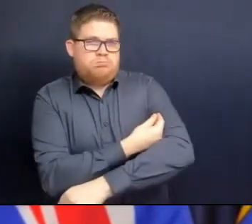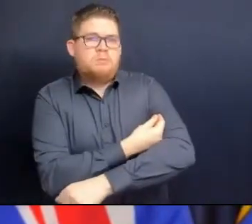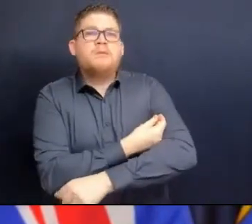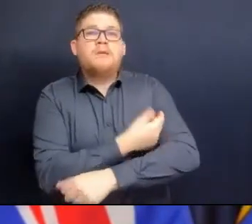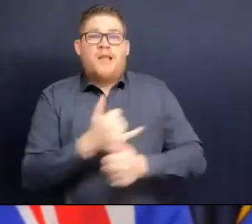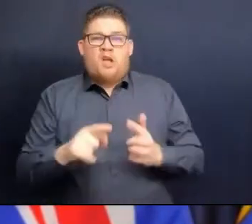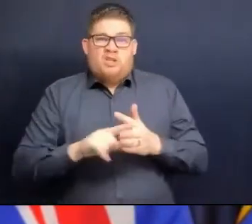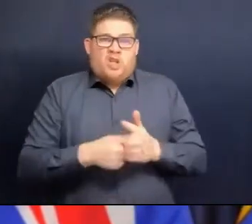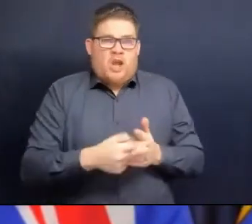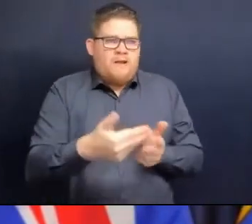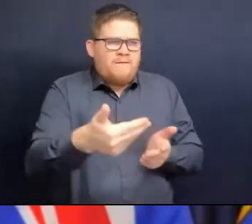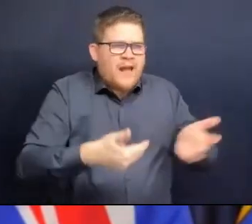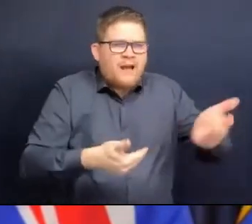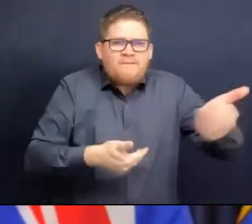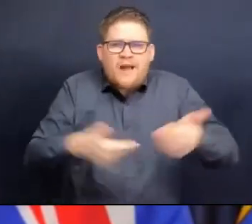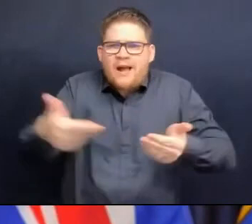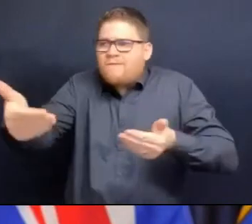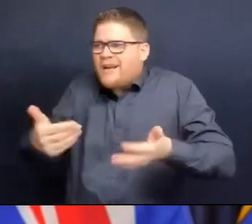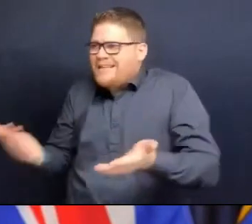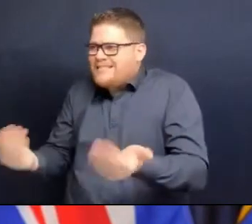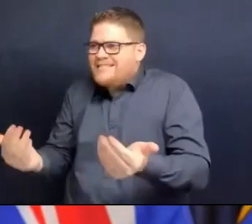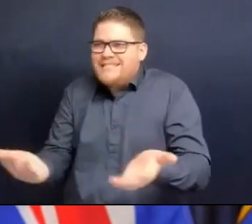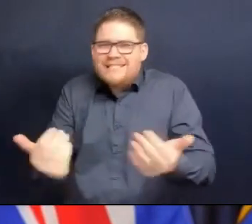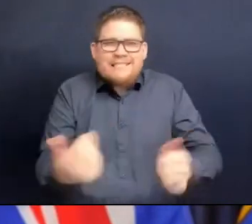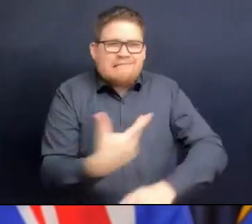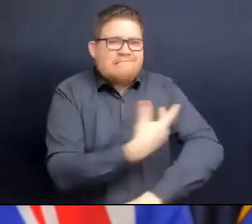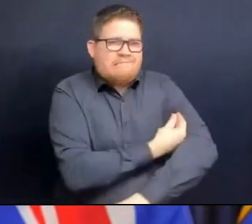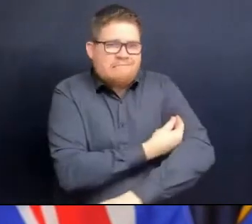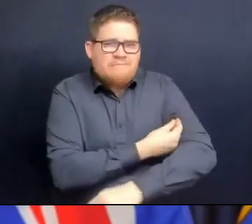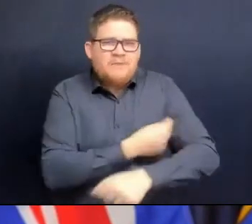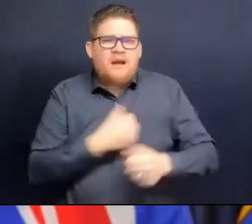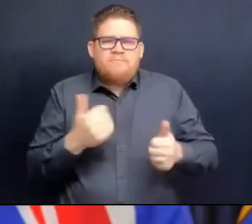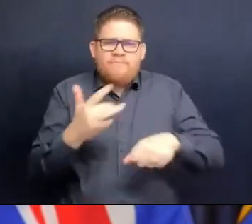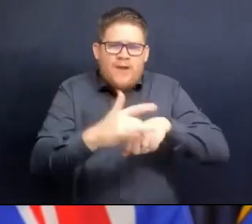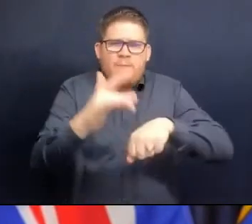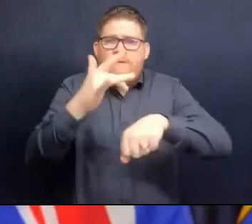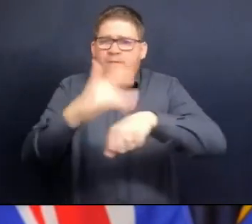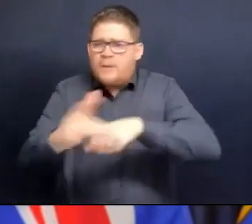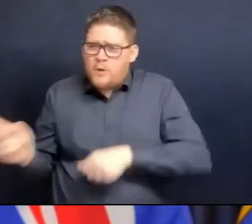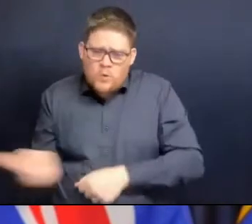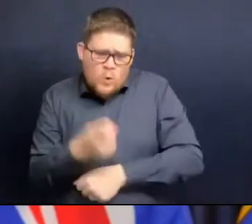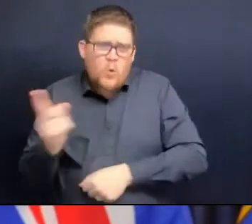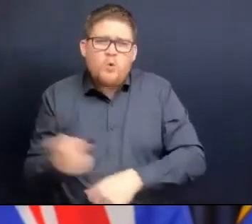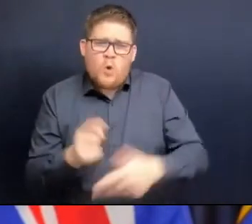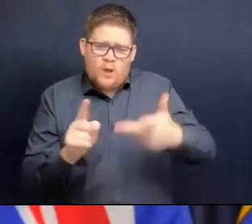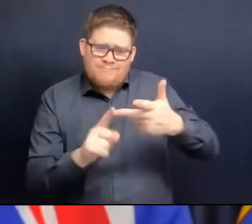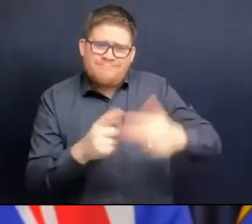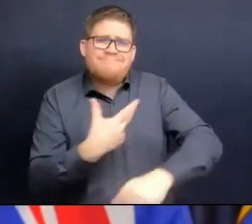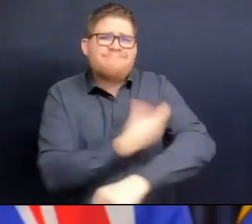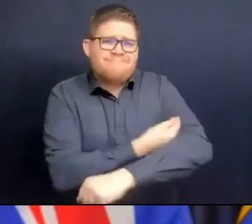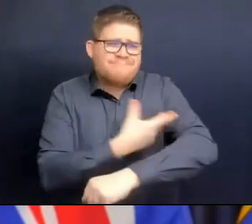invitations who have not yet booked, and we have lots of open appointments, particularly in community pharmacy. So